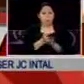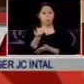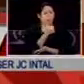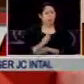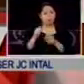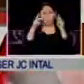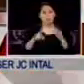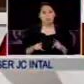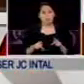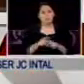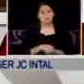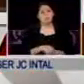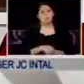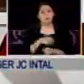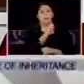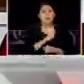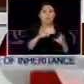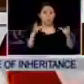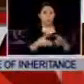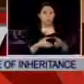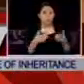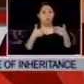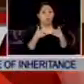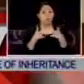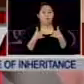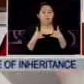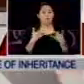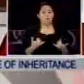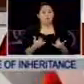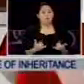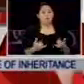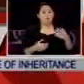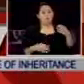party to a case like this, to